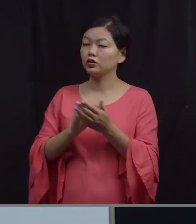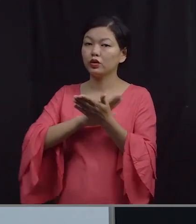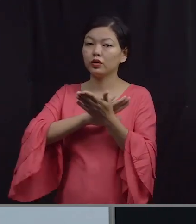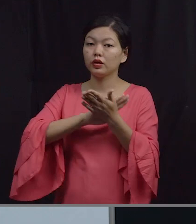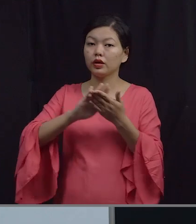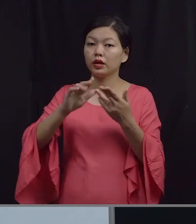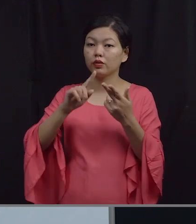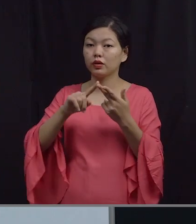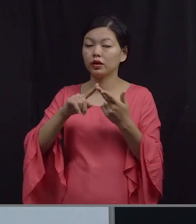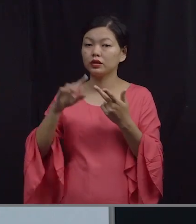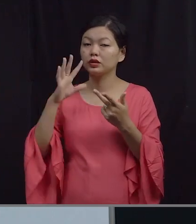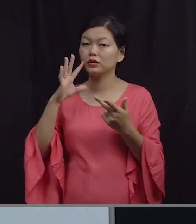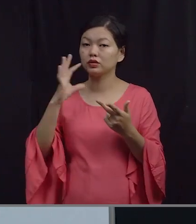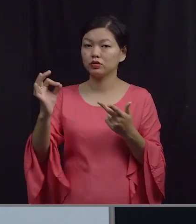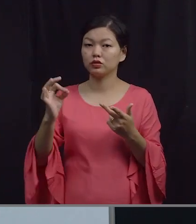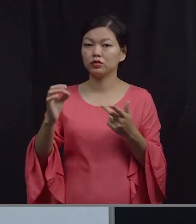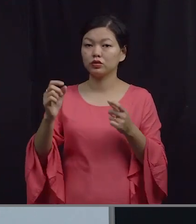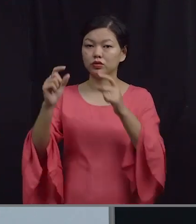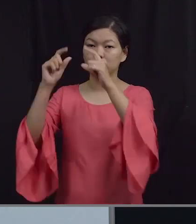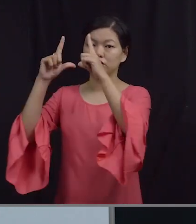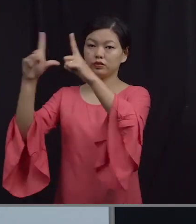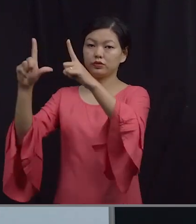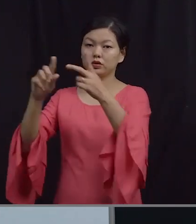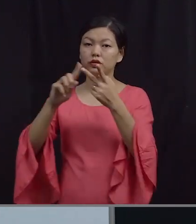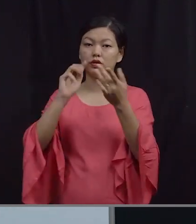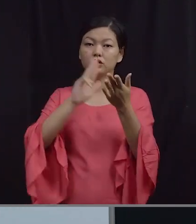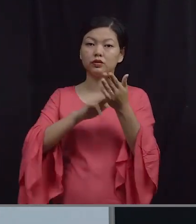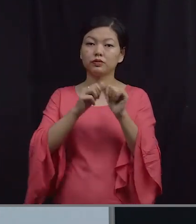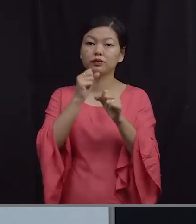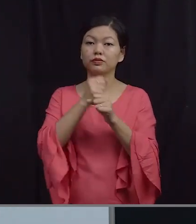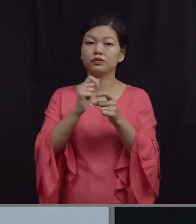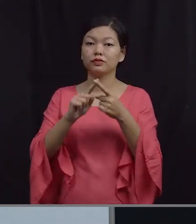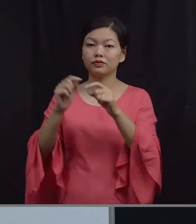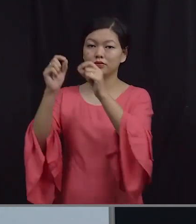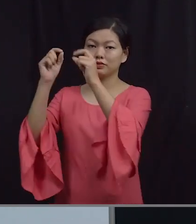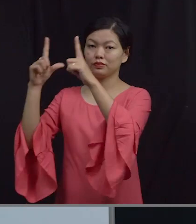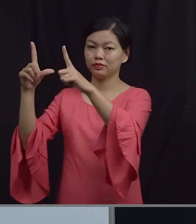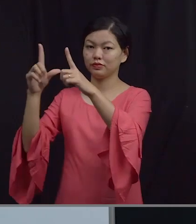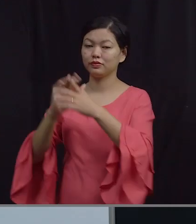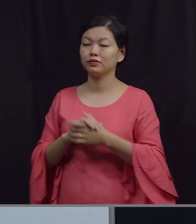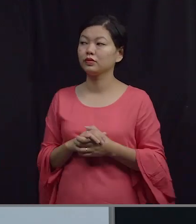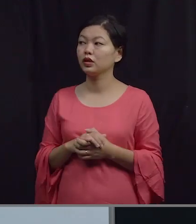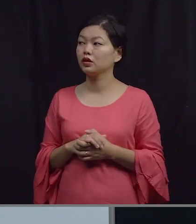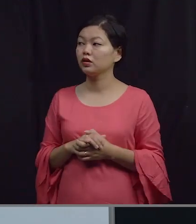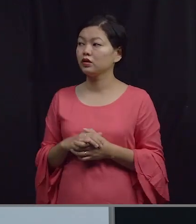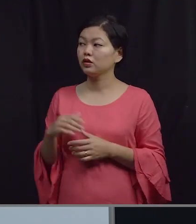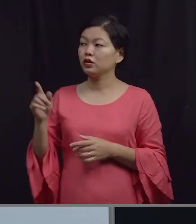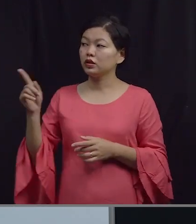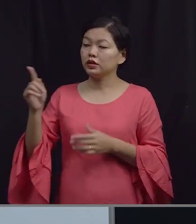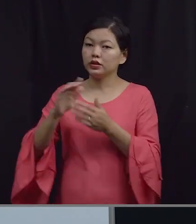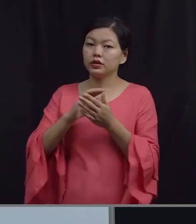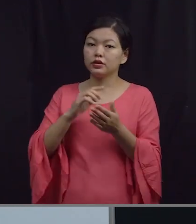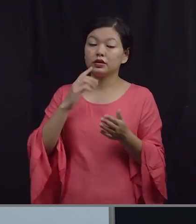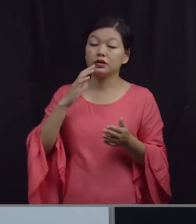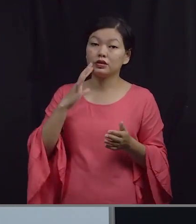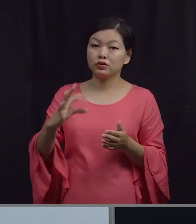is the real image, so since this is real image, this will act as the virtual object for this lens B. Okay, and then